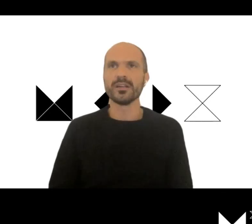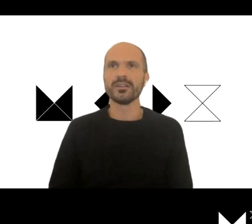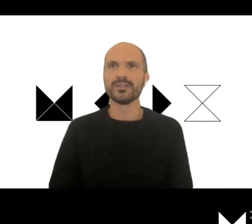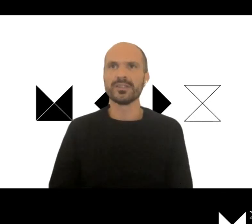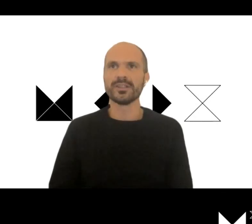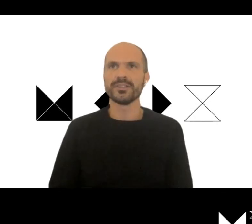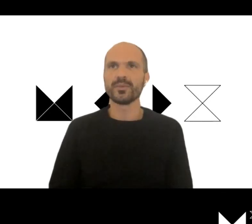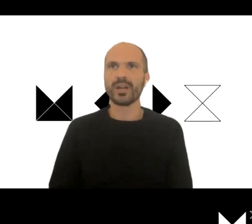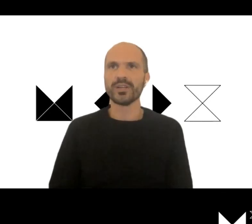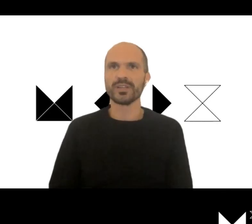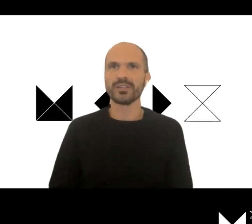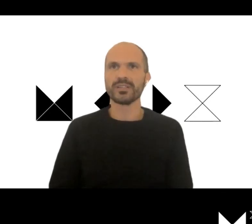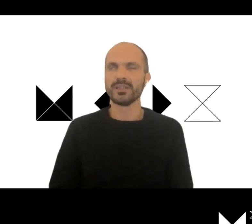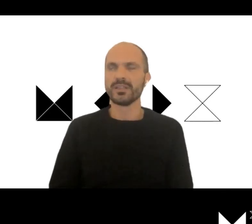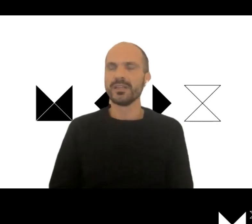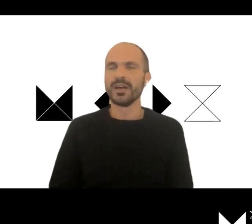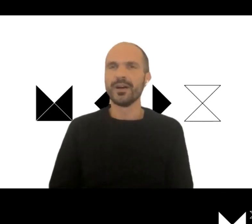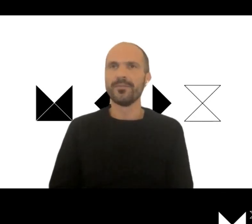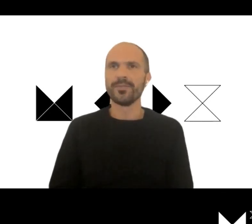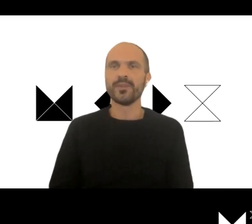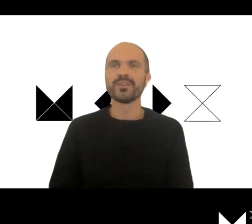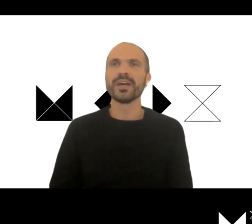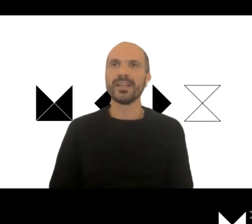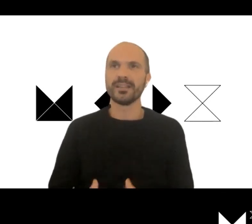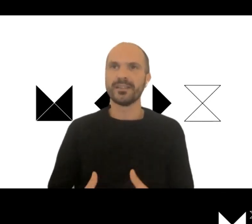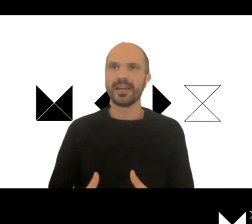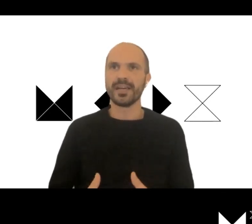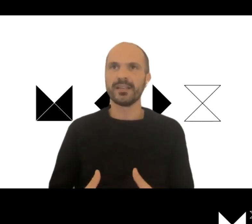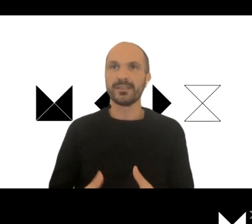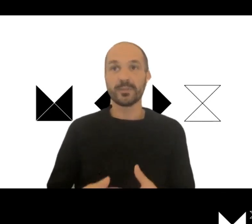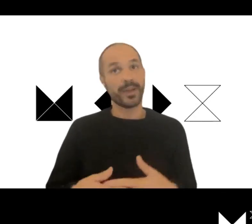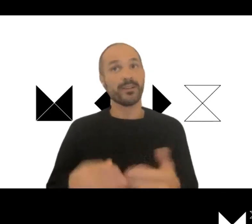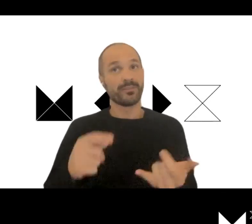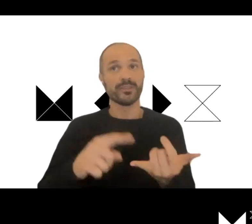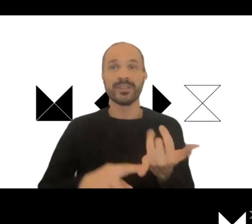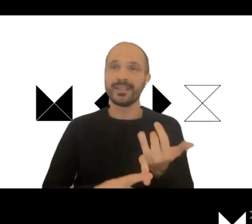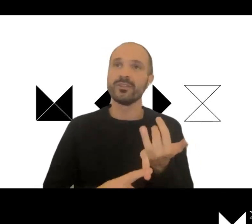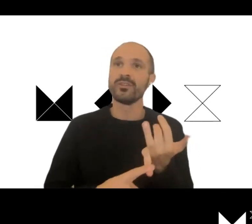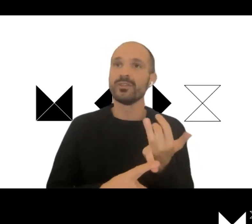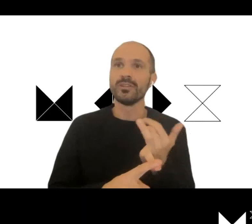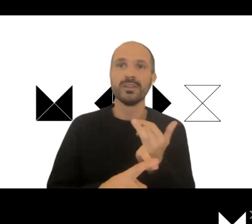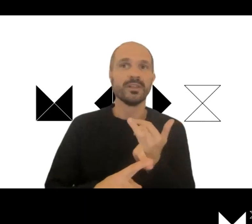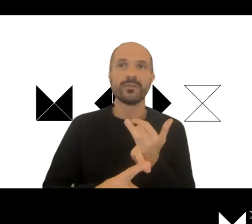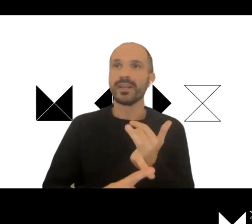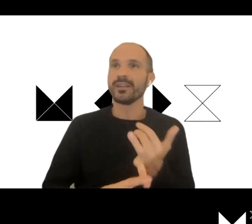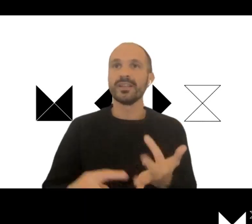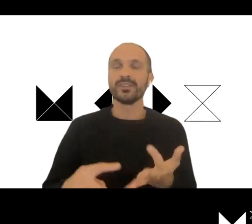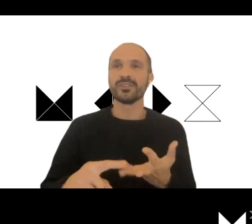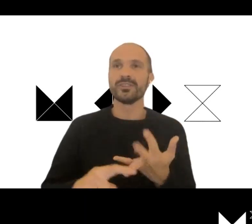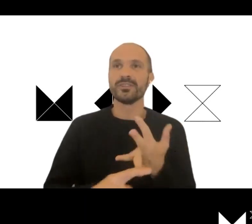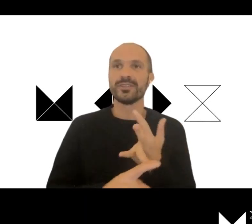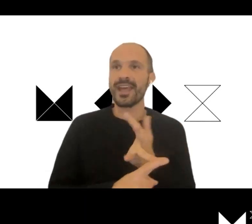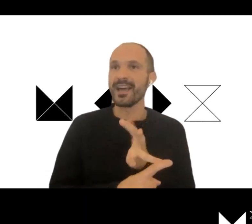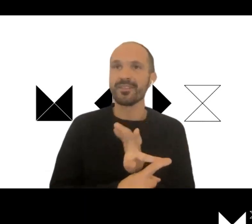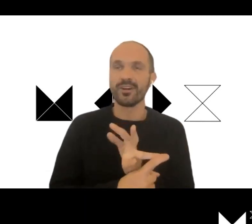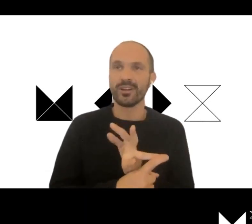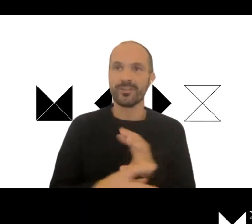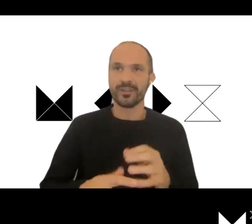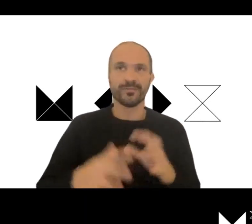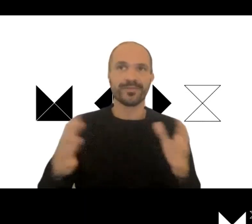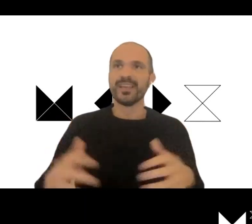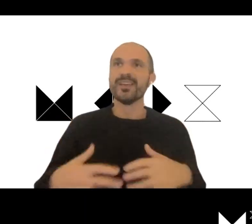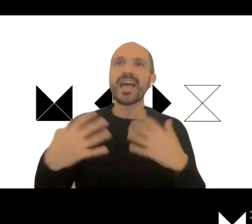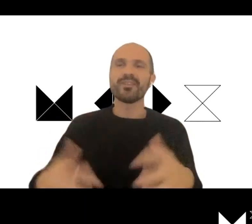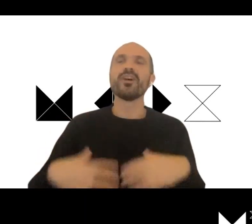9-story CLT project, you decided that despite of the technical regulations and having